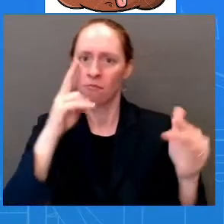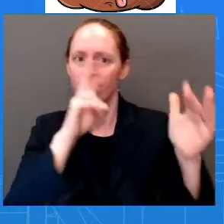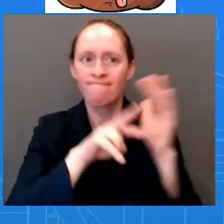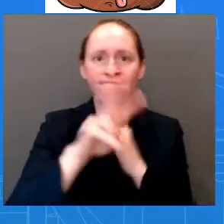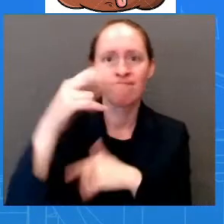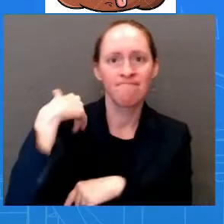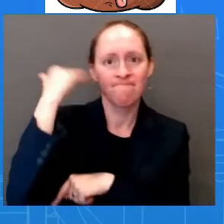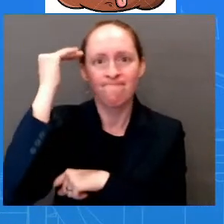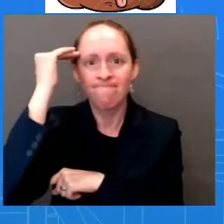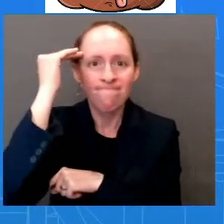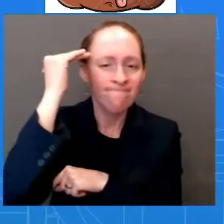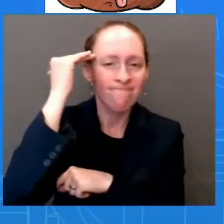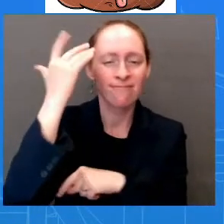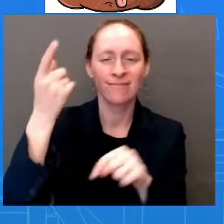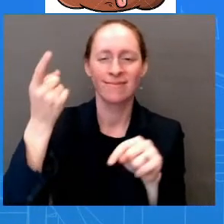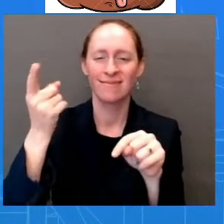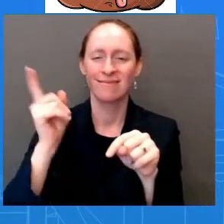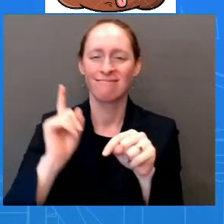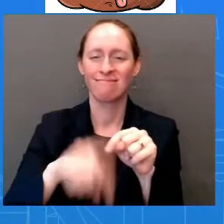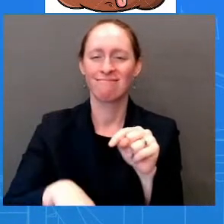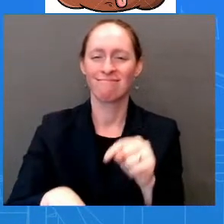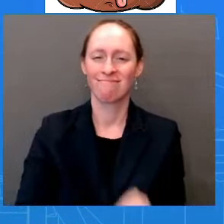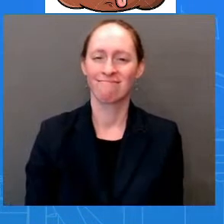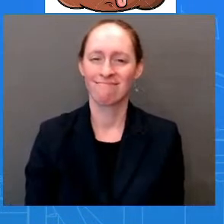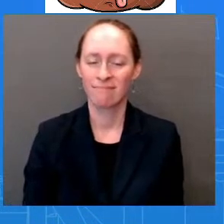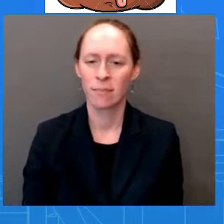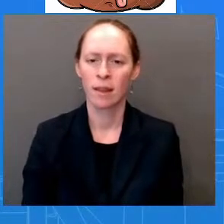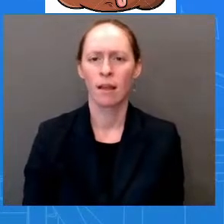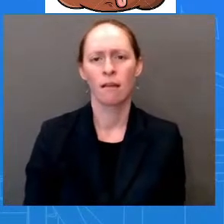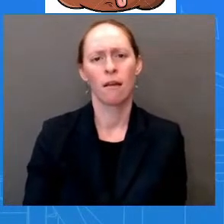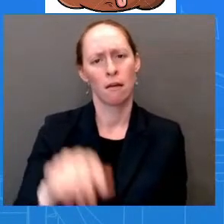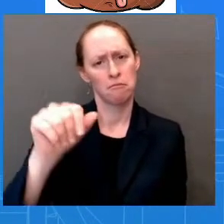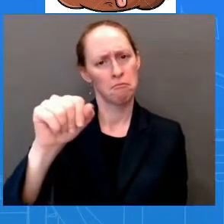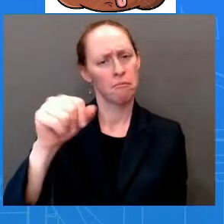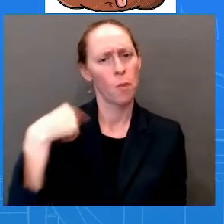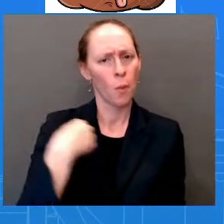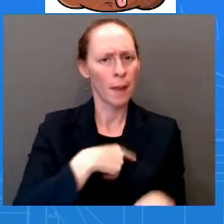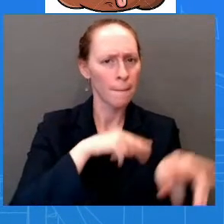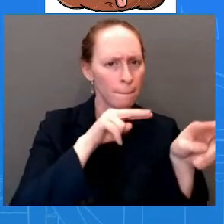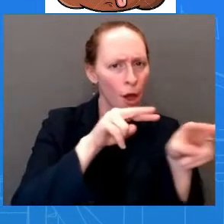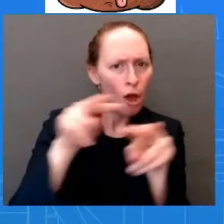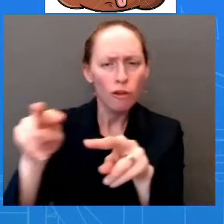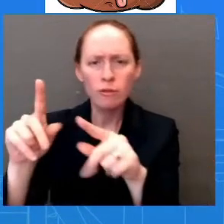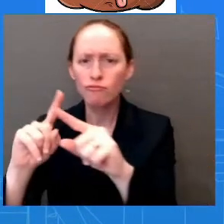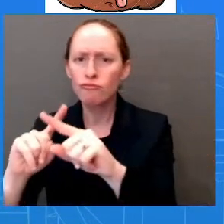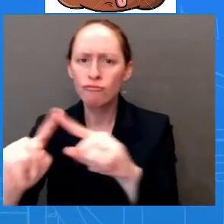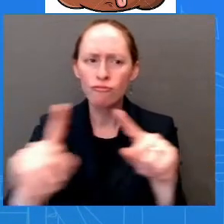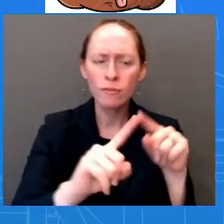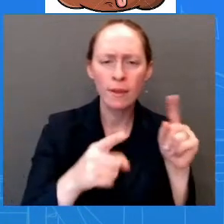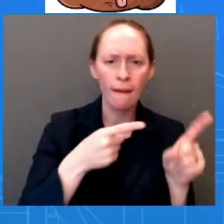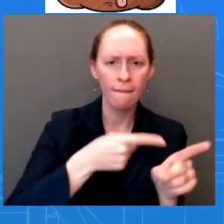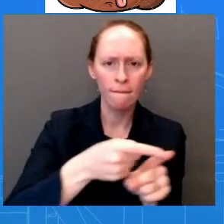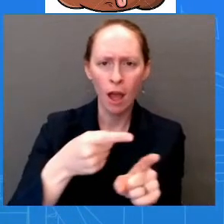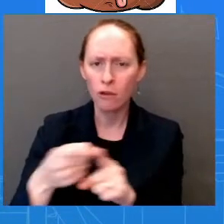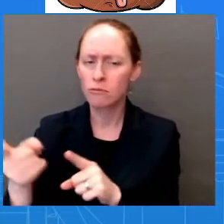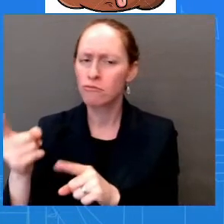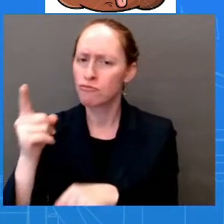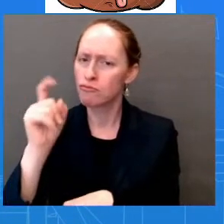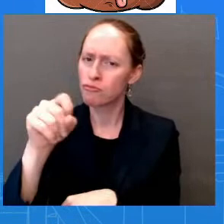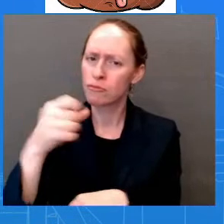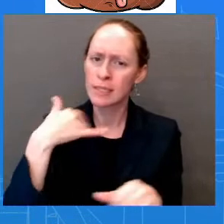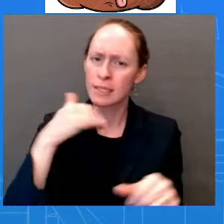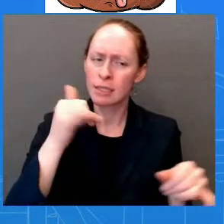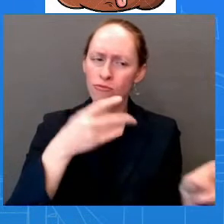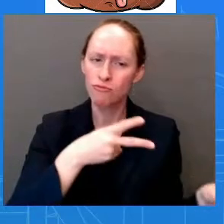very closely. The good news is, even if you see a diminishing of our vaccines, they're still effective against these